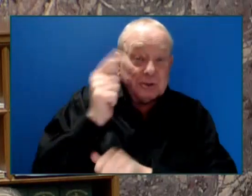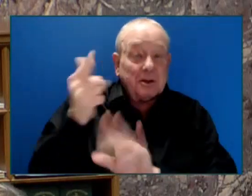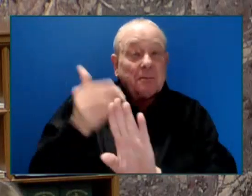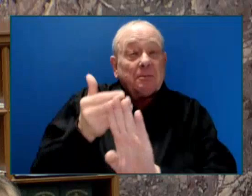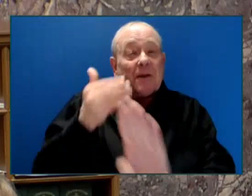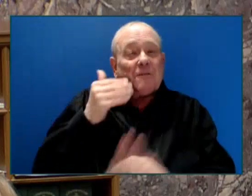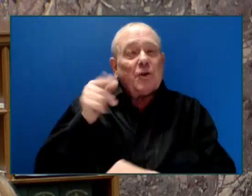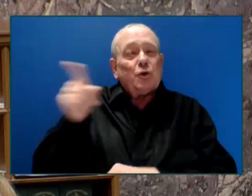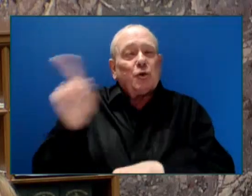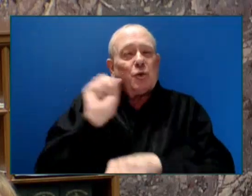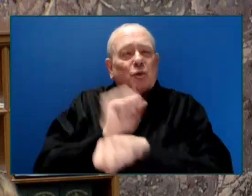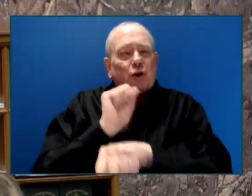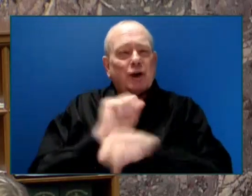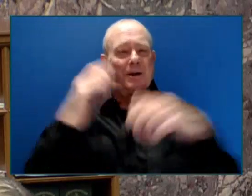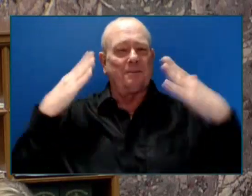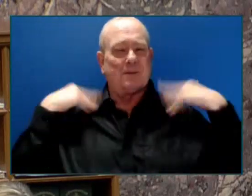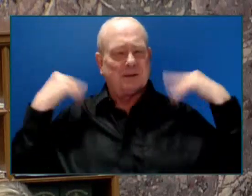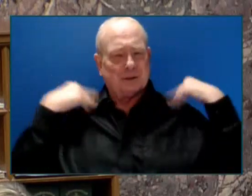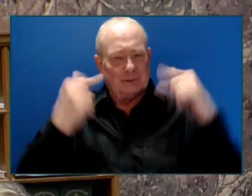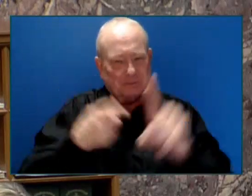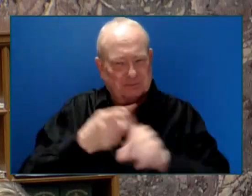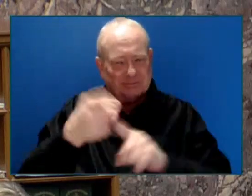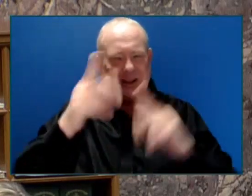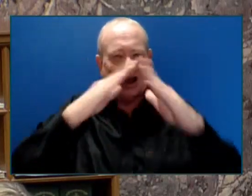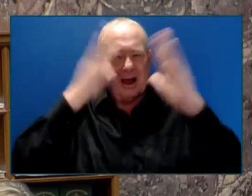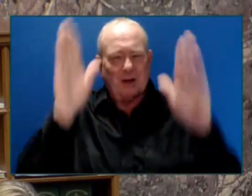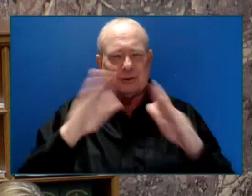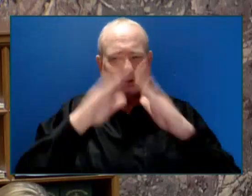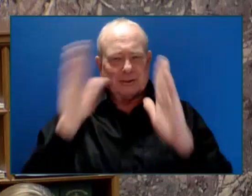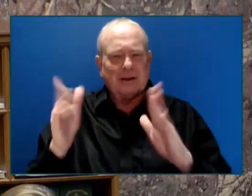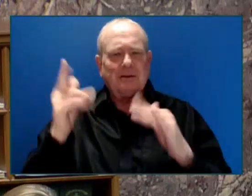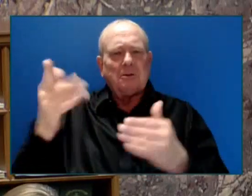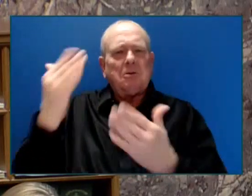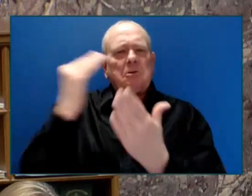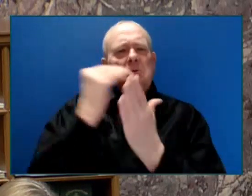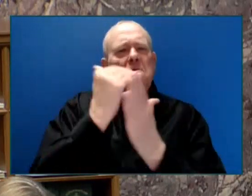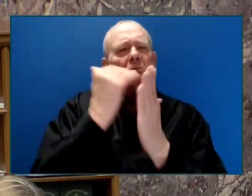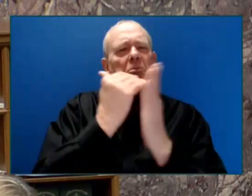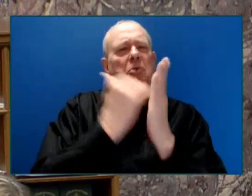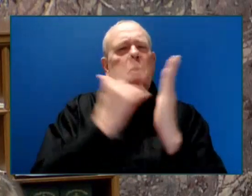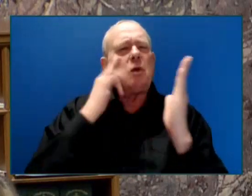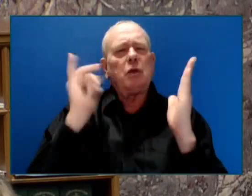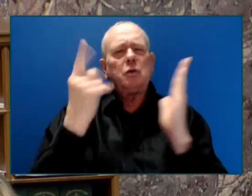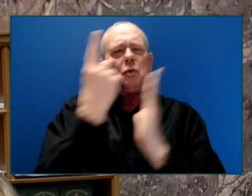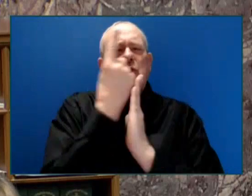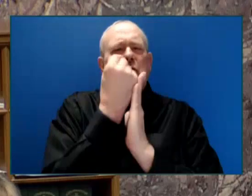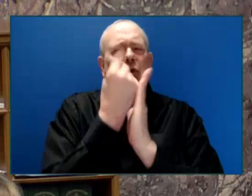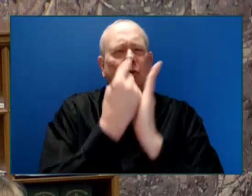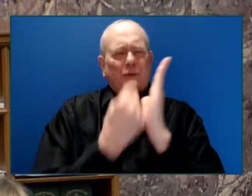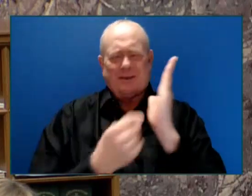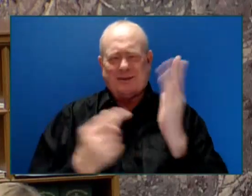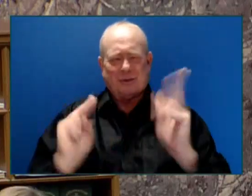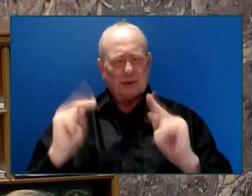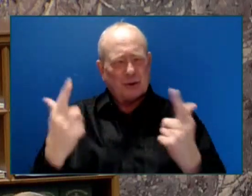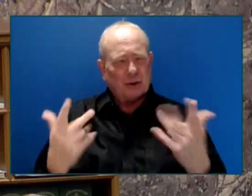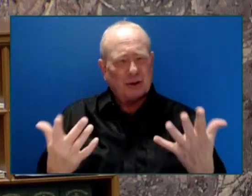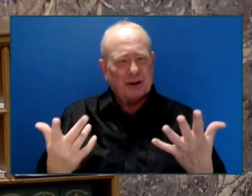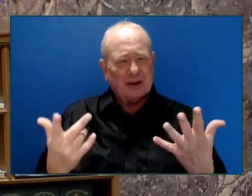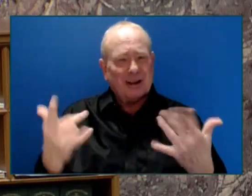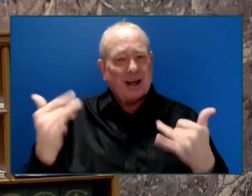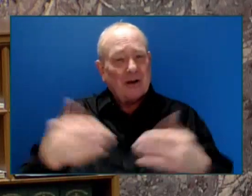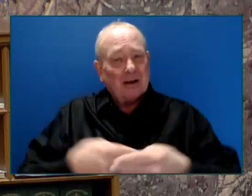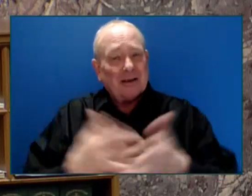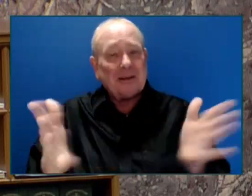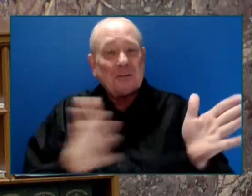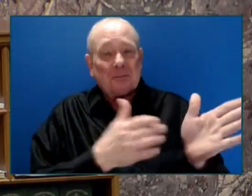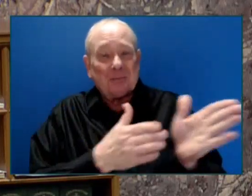we see, how on earth are British Columbians going to have any confidence that this latest plan they're coming up with all the